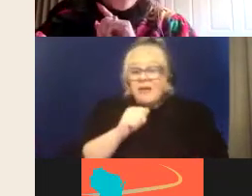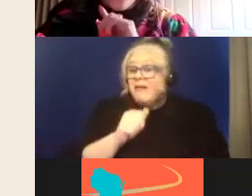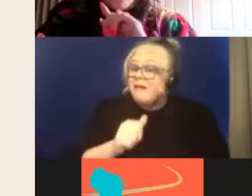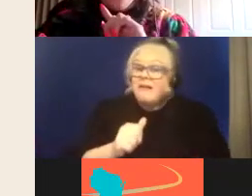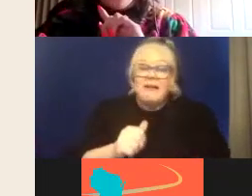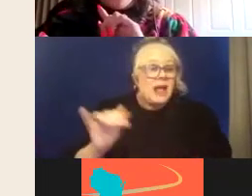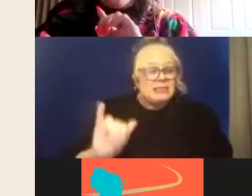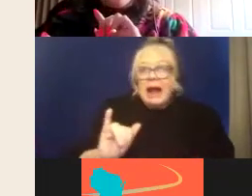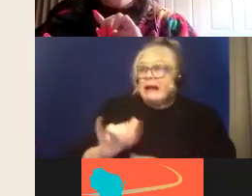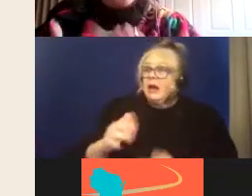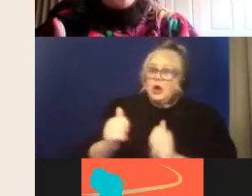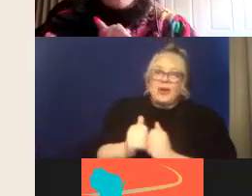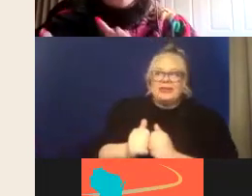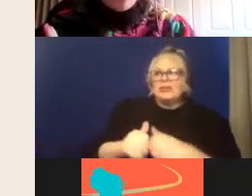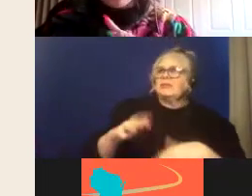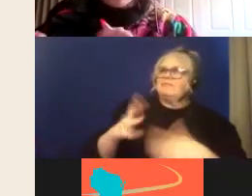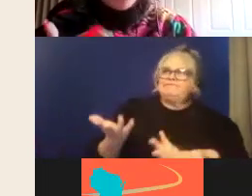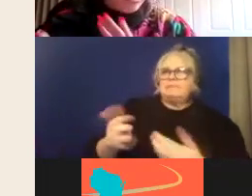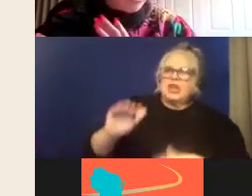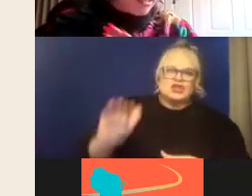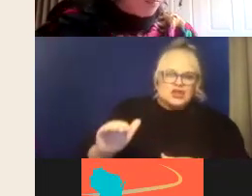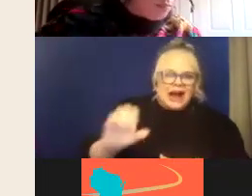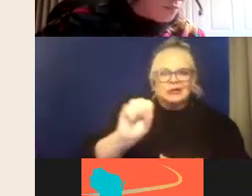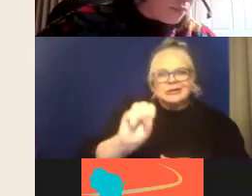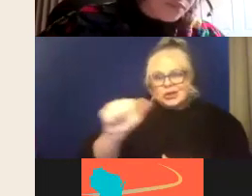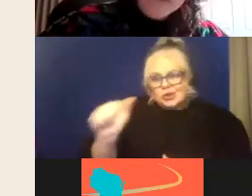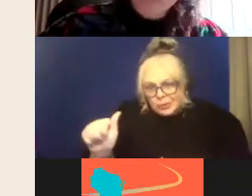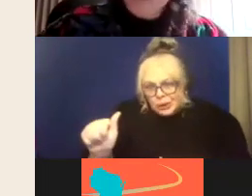doesn't help you, they can report in multiple places.